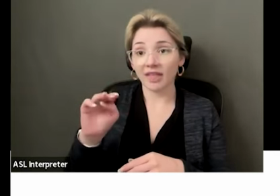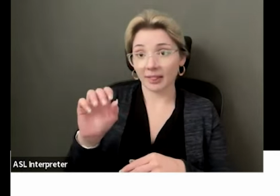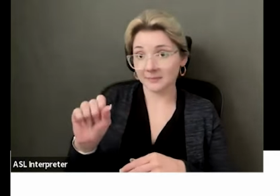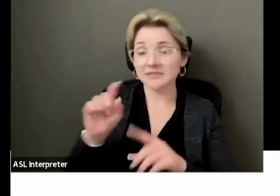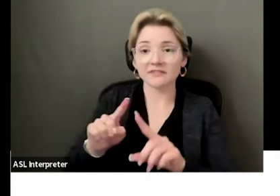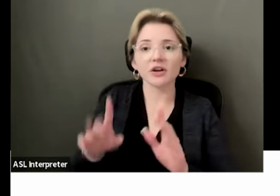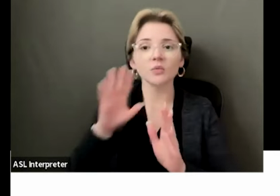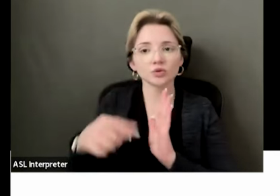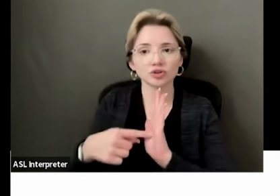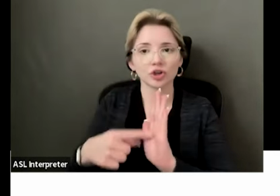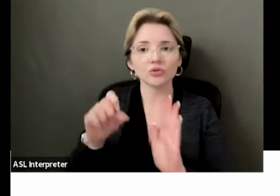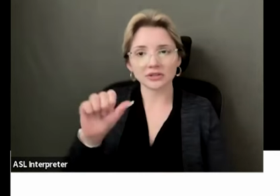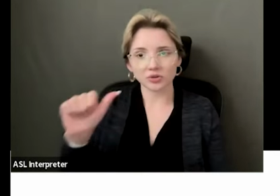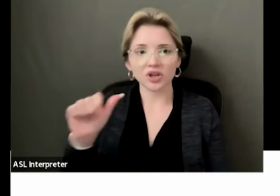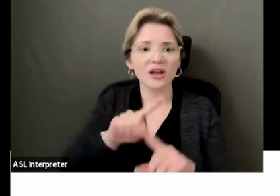slide,